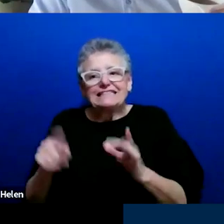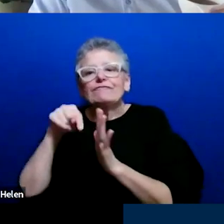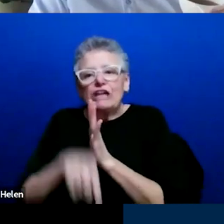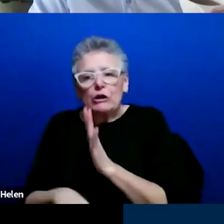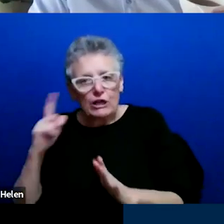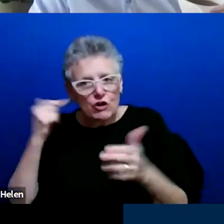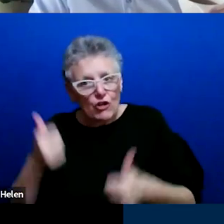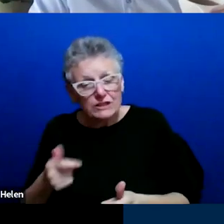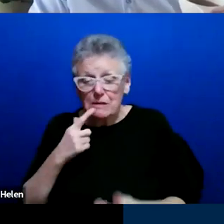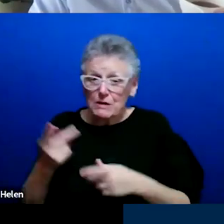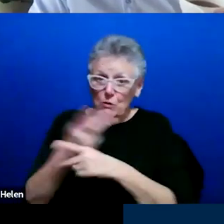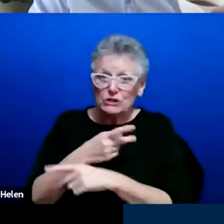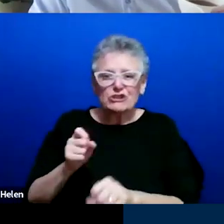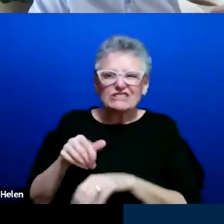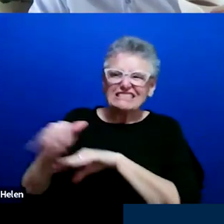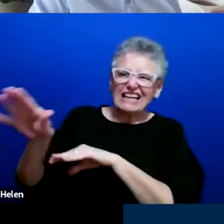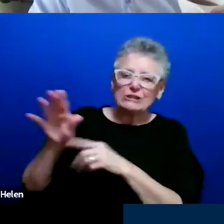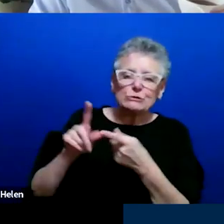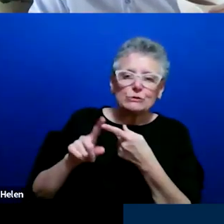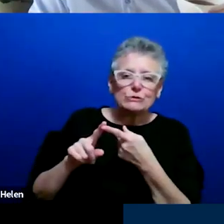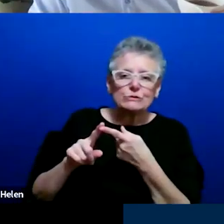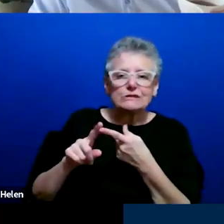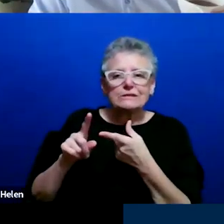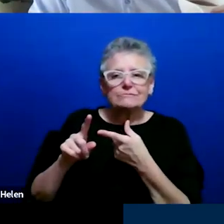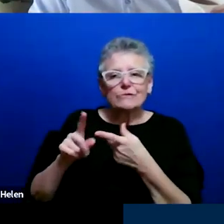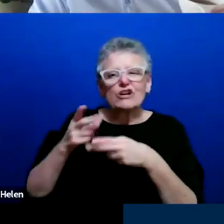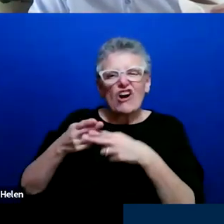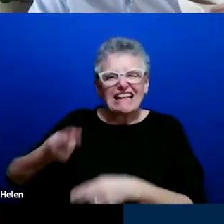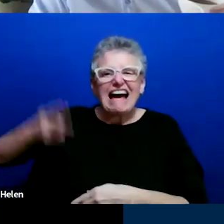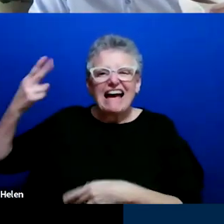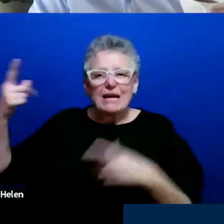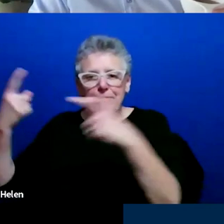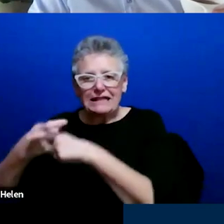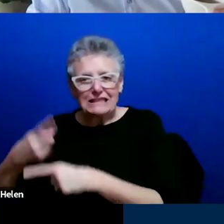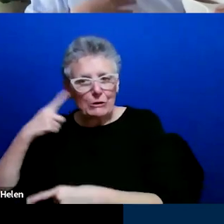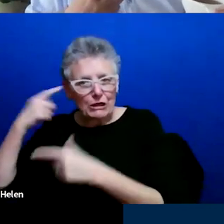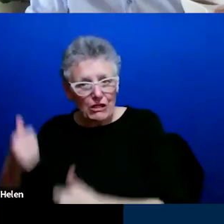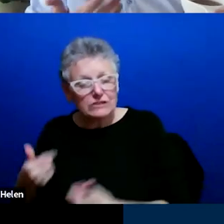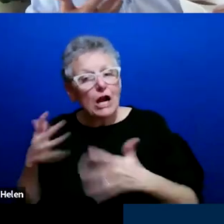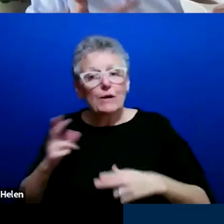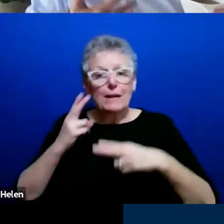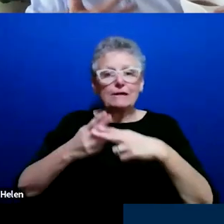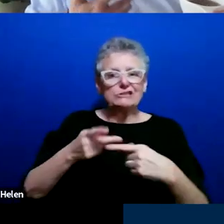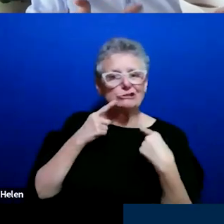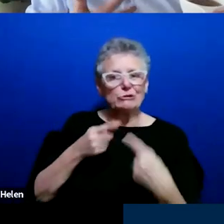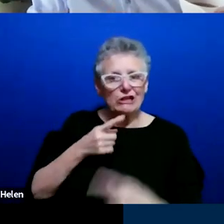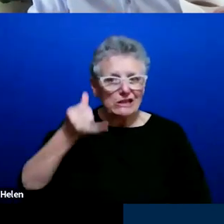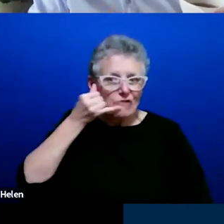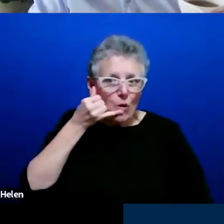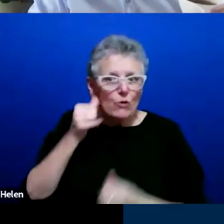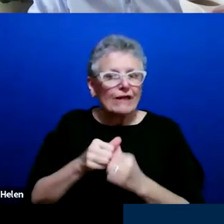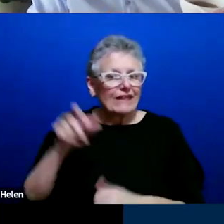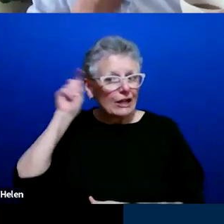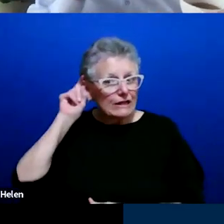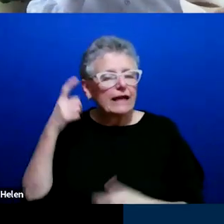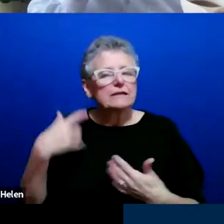or worse, and you probably should send them to consider them high complexity hearing loss. We've already mentioned struggling on the phone with hearing aids